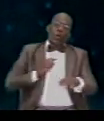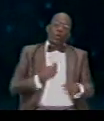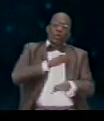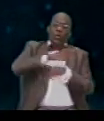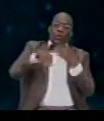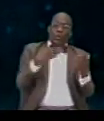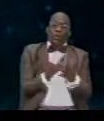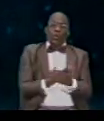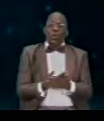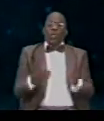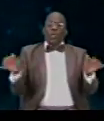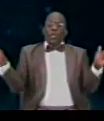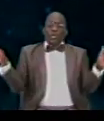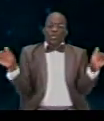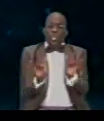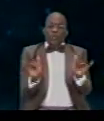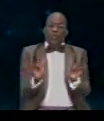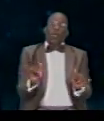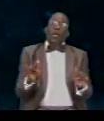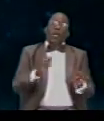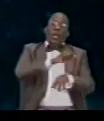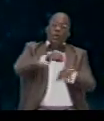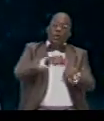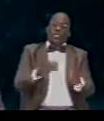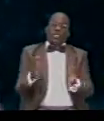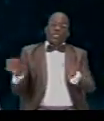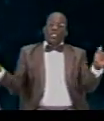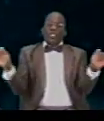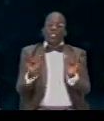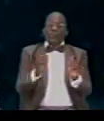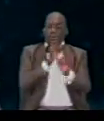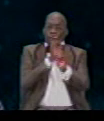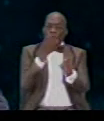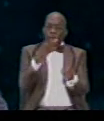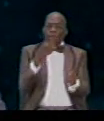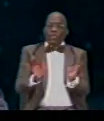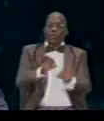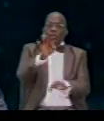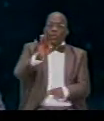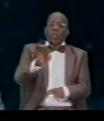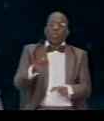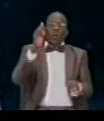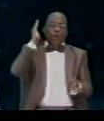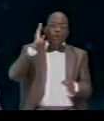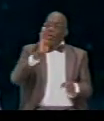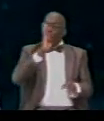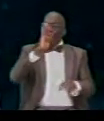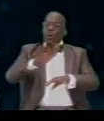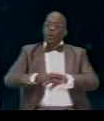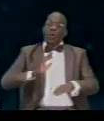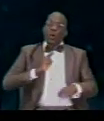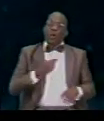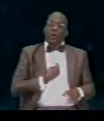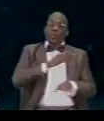same anointing, same unction, same gifts of the Spirit, same focus that is upon your servant will be upon all of us, ministers of the